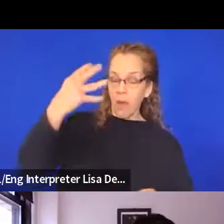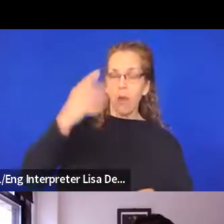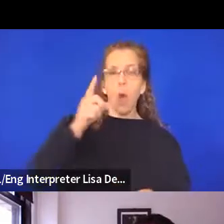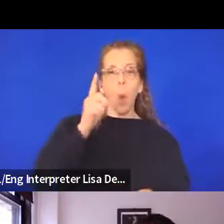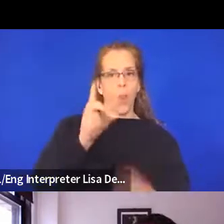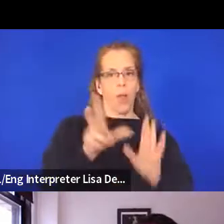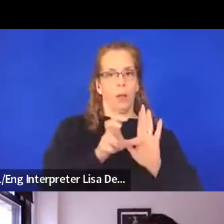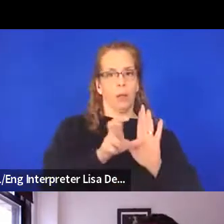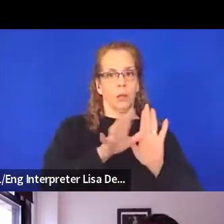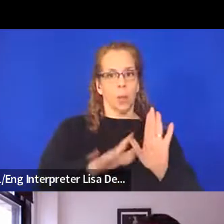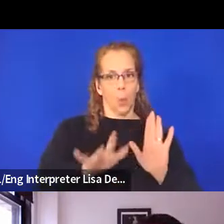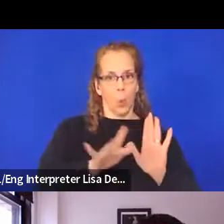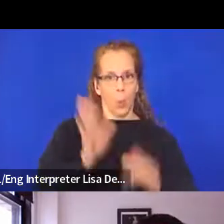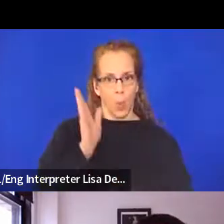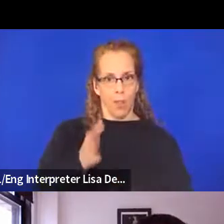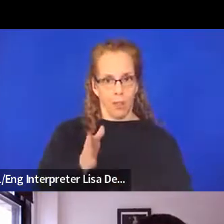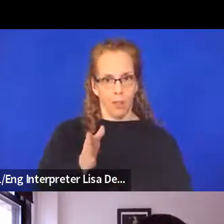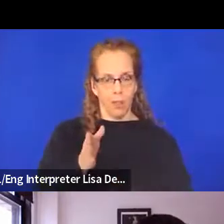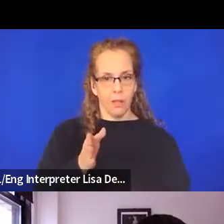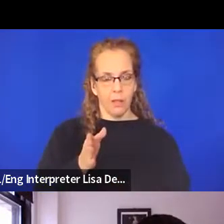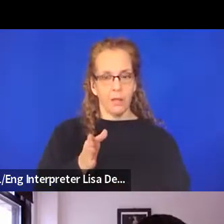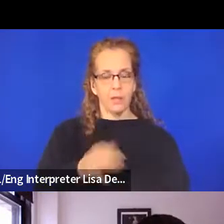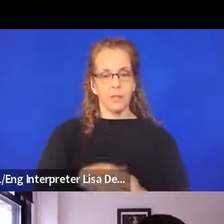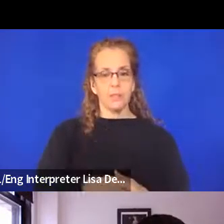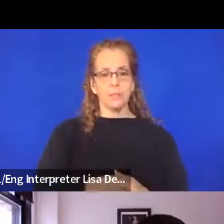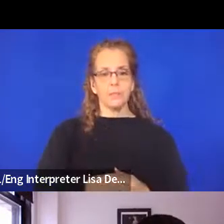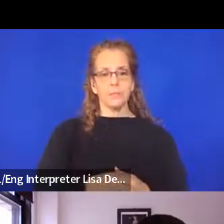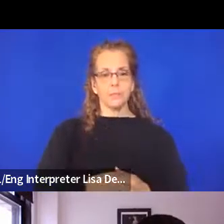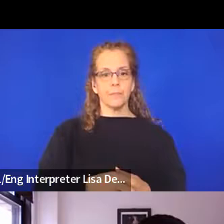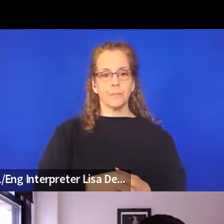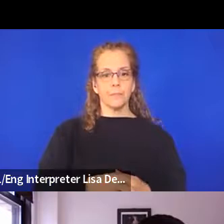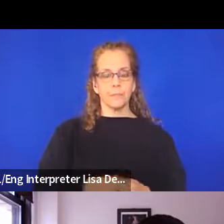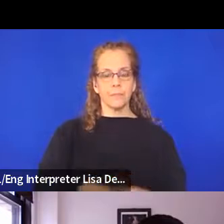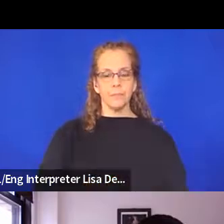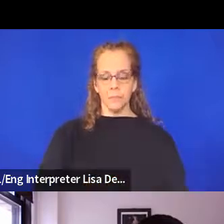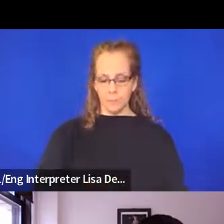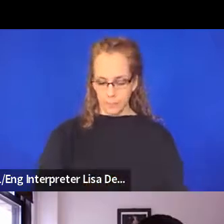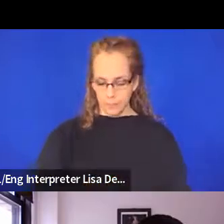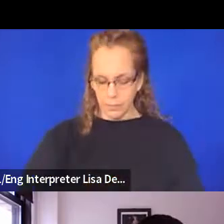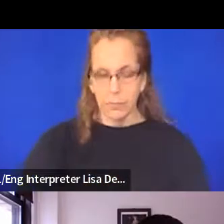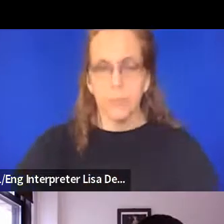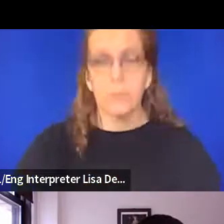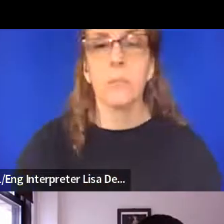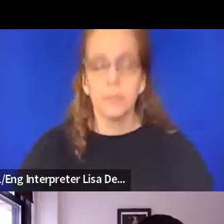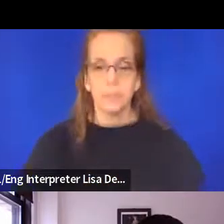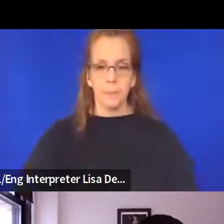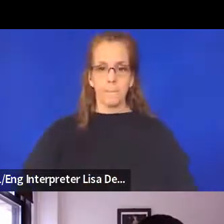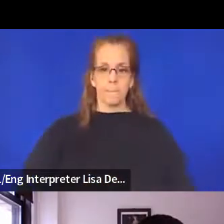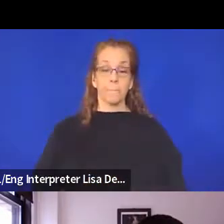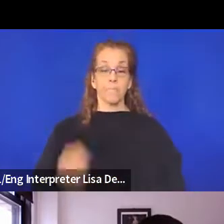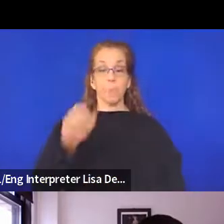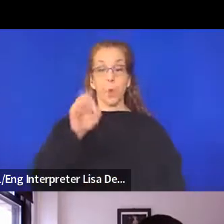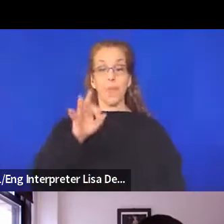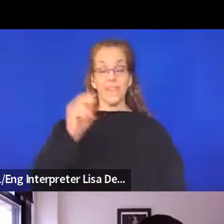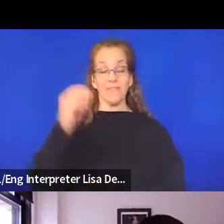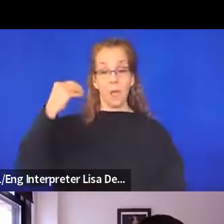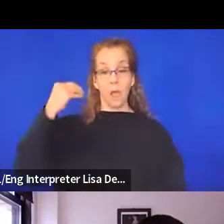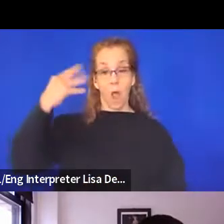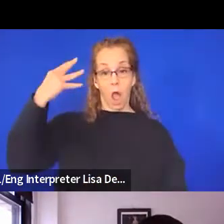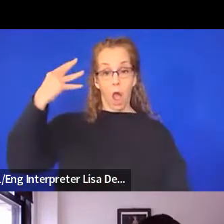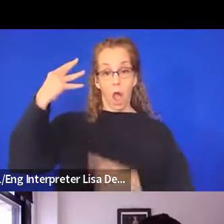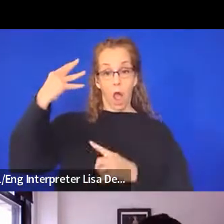will be in the video recording that we're doing of this. I hope that's clear. So if your camera is on,